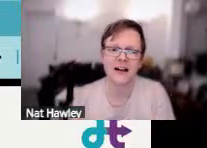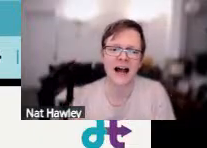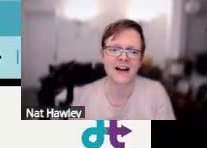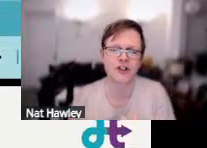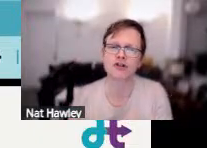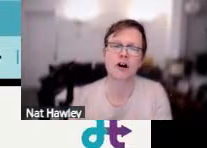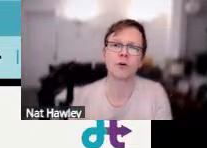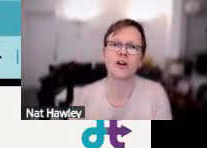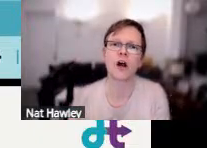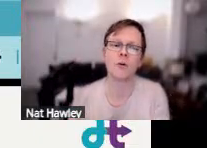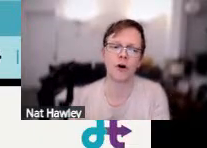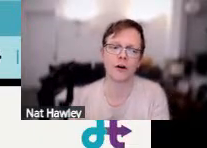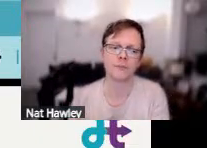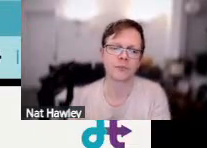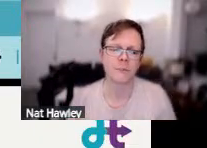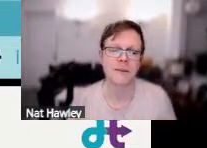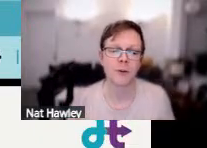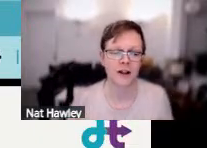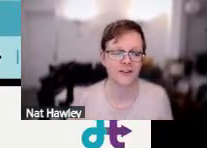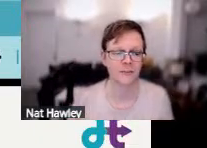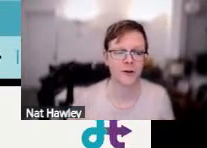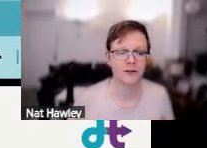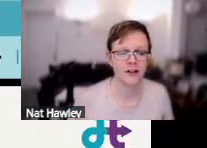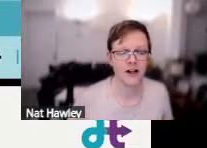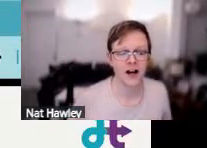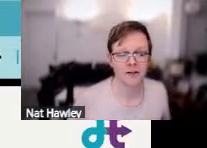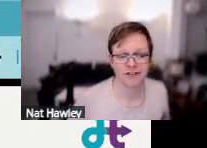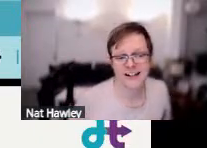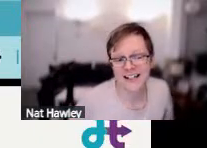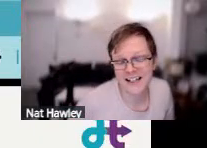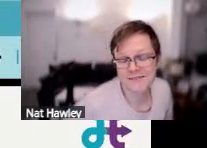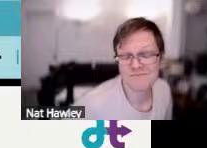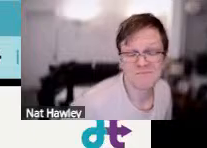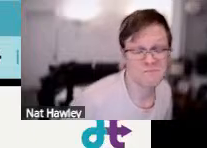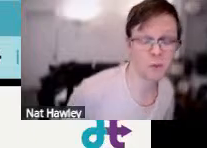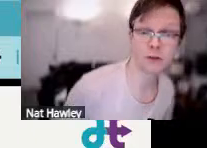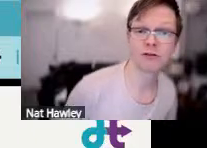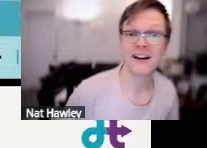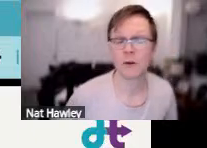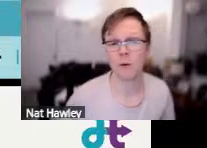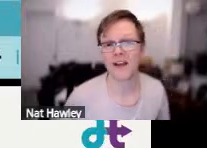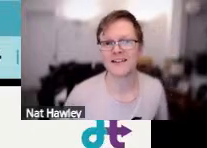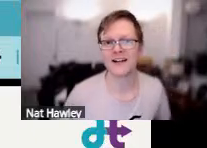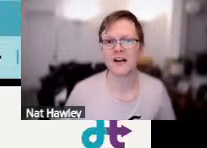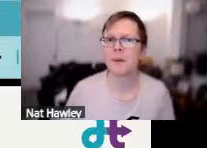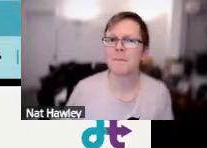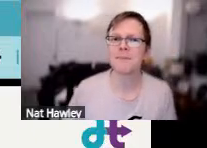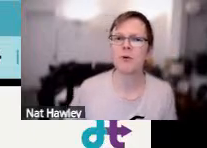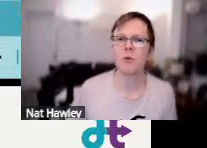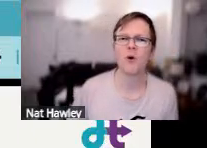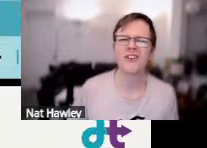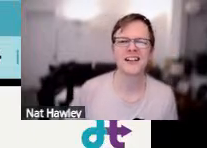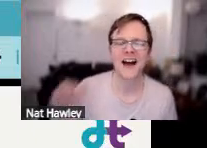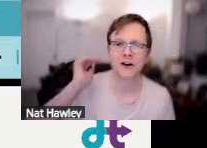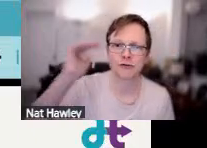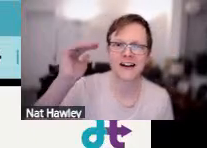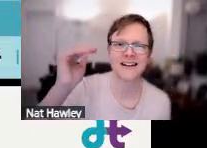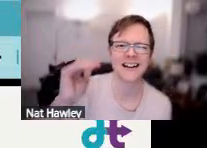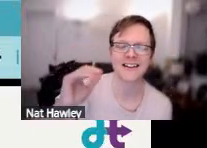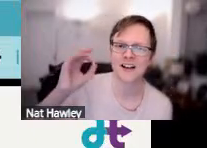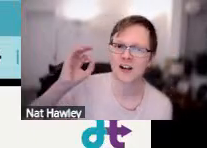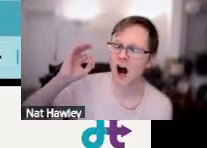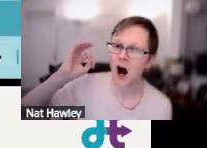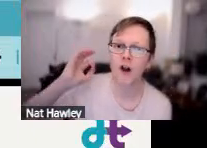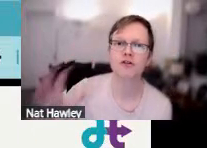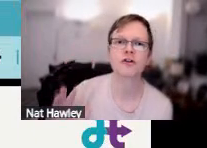drained and struggle to go on. People like Simone really was great at what they did, but people wanted that